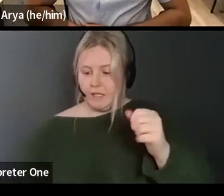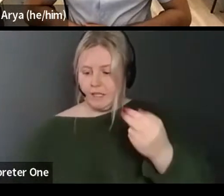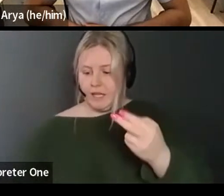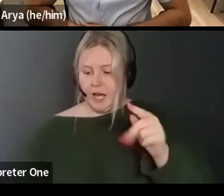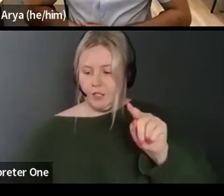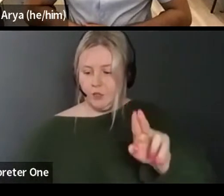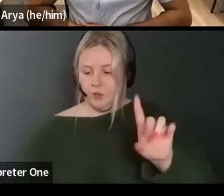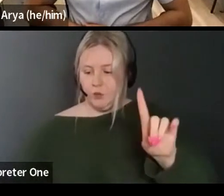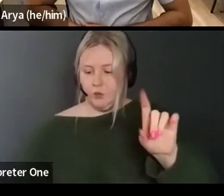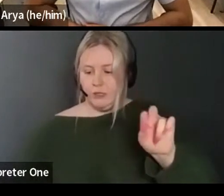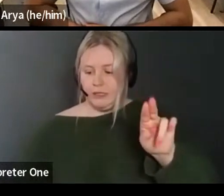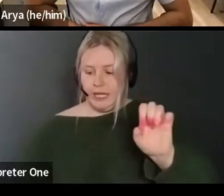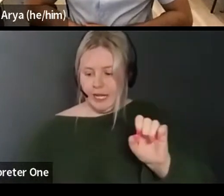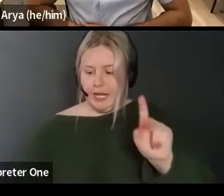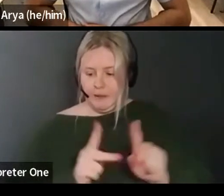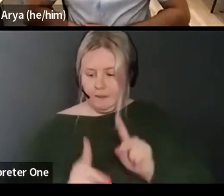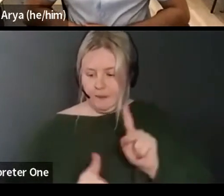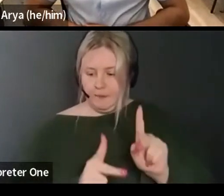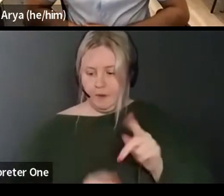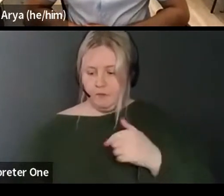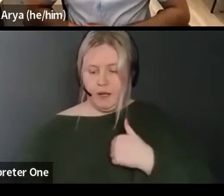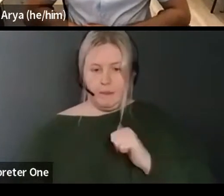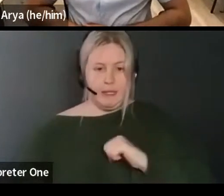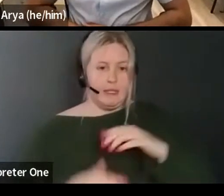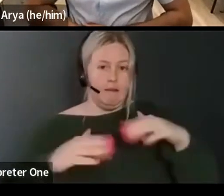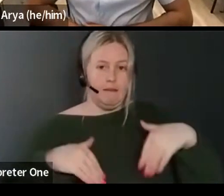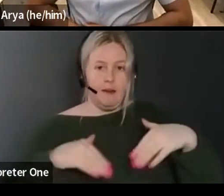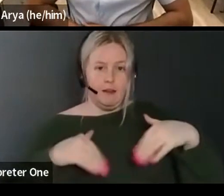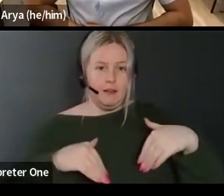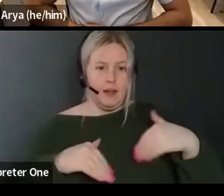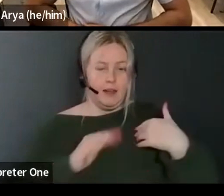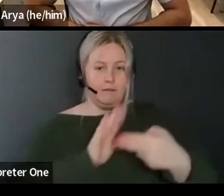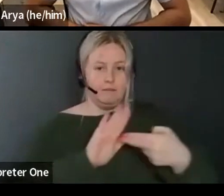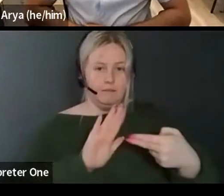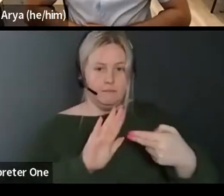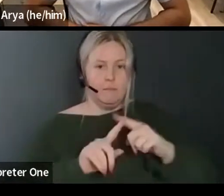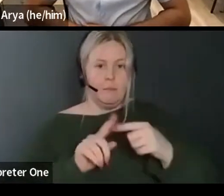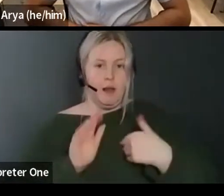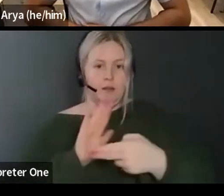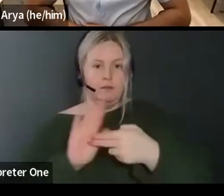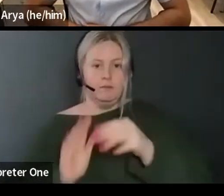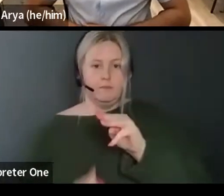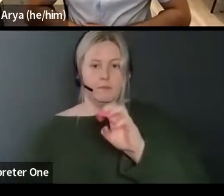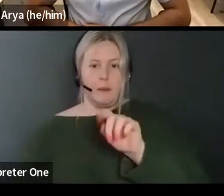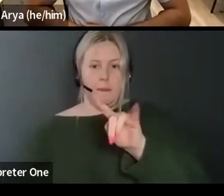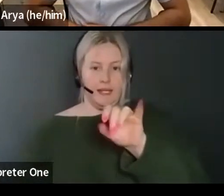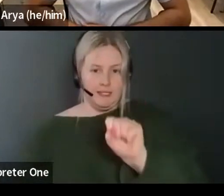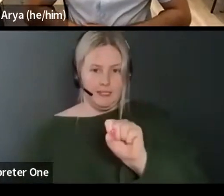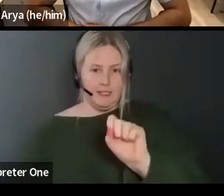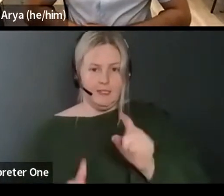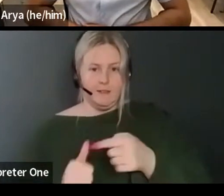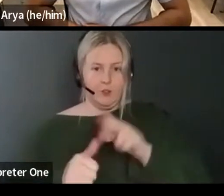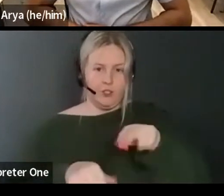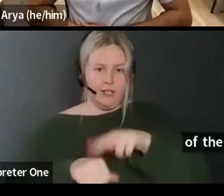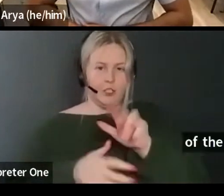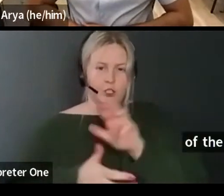have status. I'm in the process of doing that. I'm recognized as MAiD, despite being First Nations, just mixed